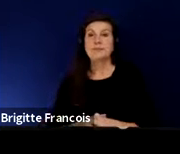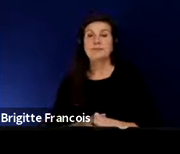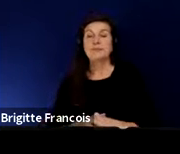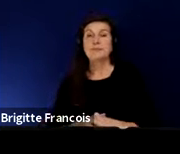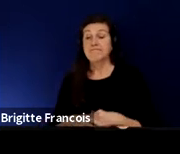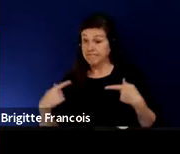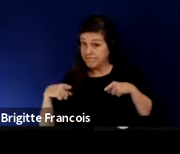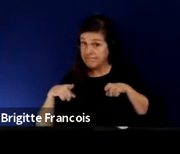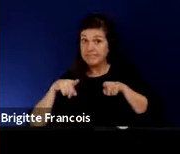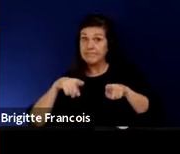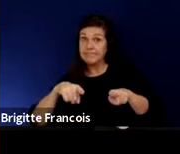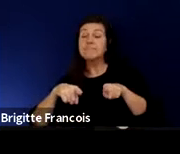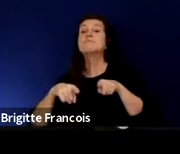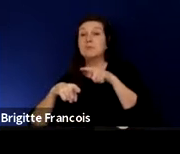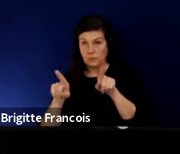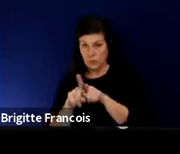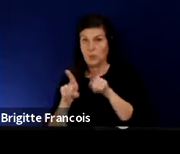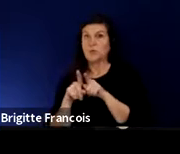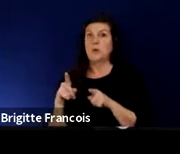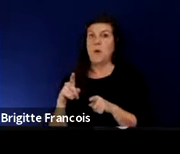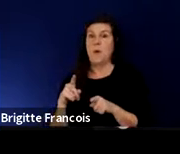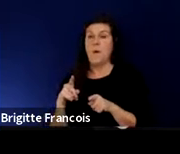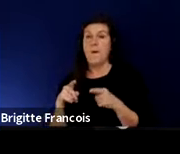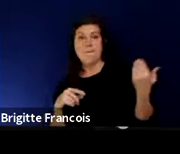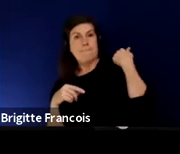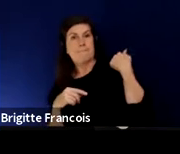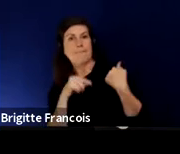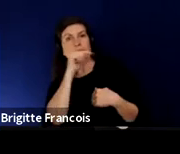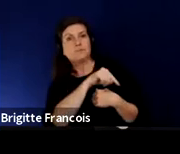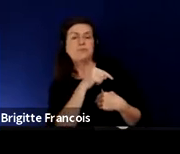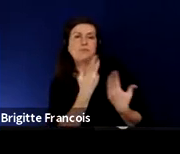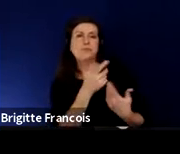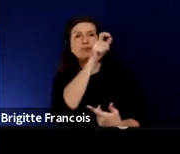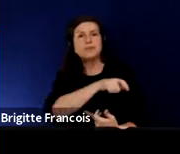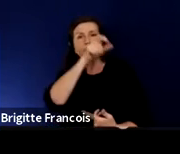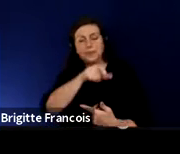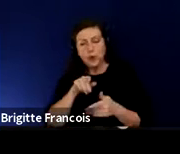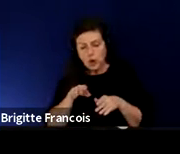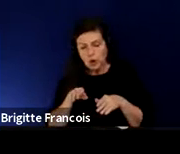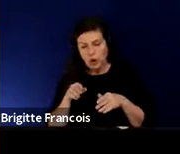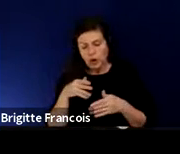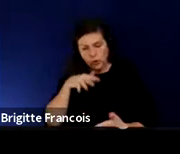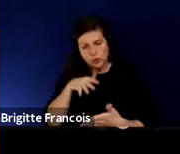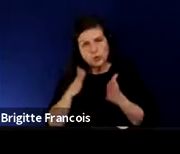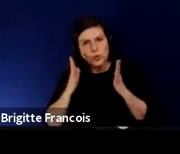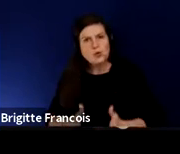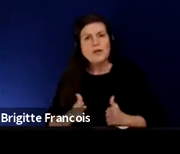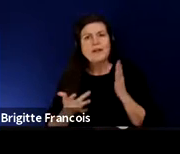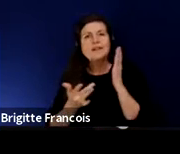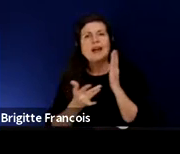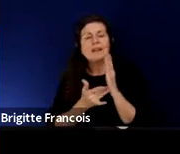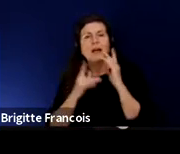this happening, we were approached by a couple of students from the Swedish the Technical University in